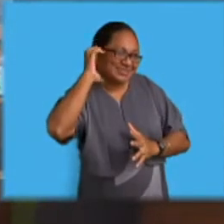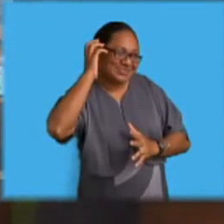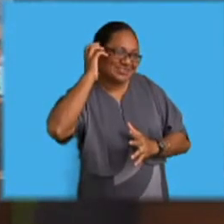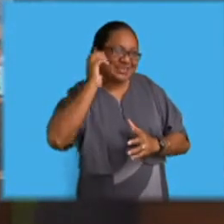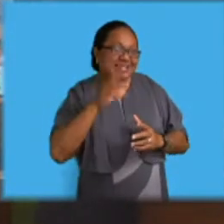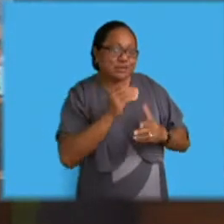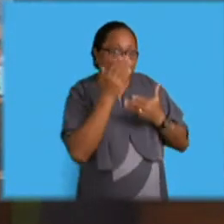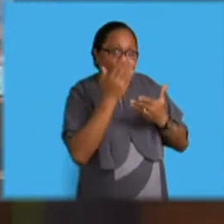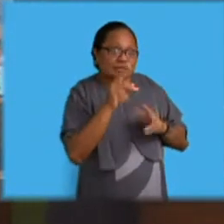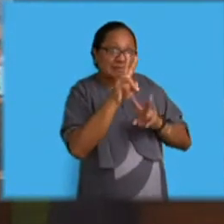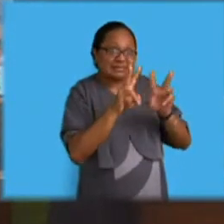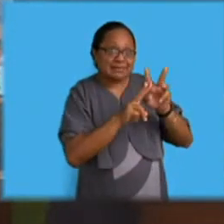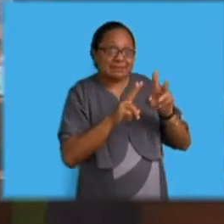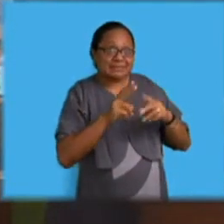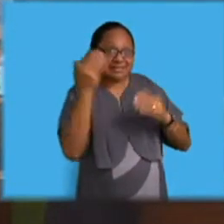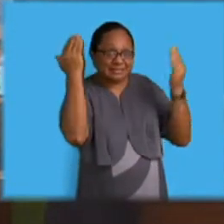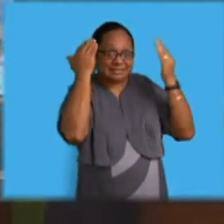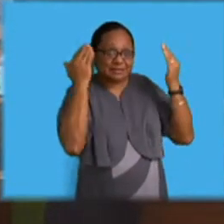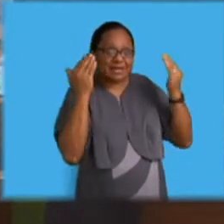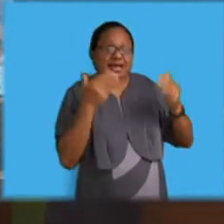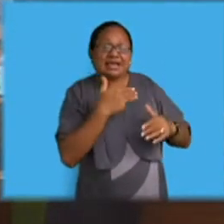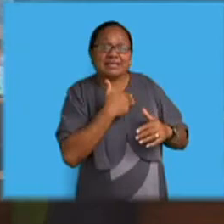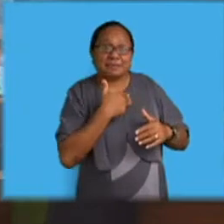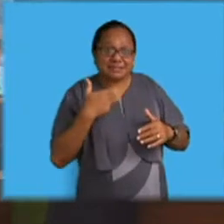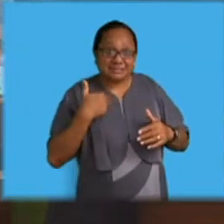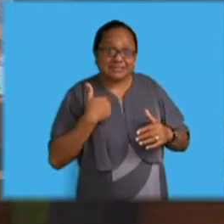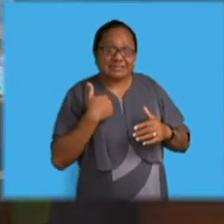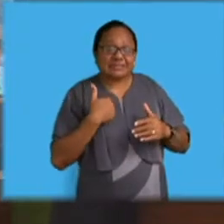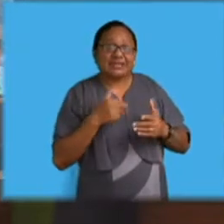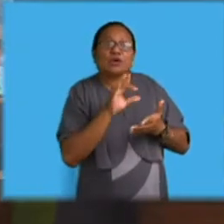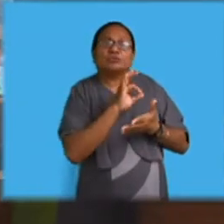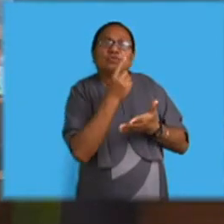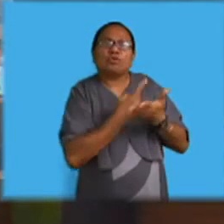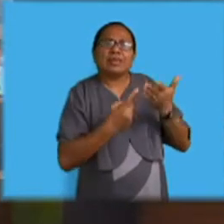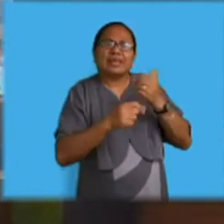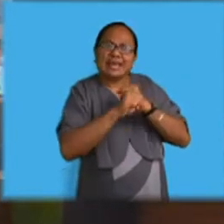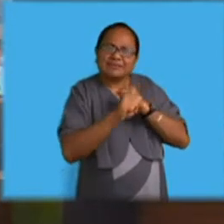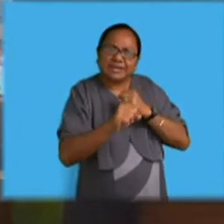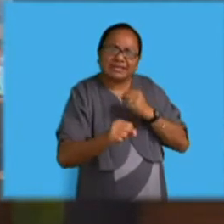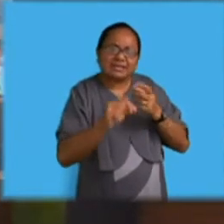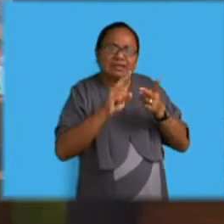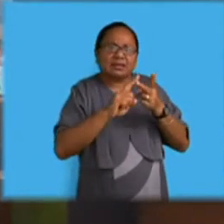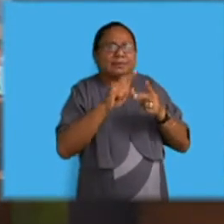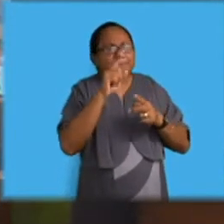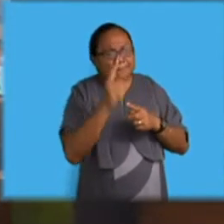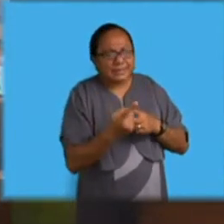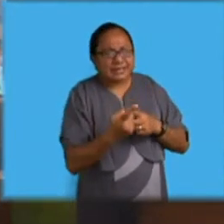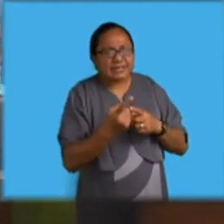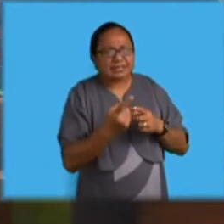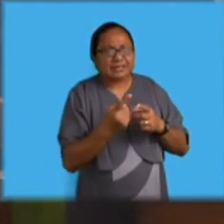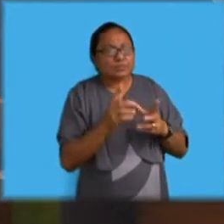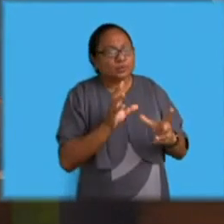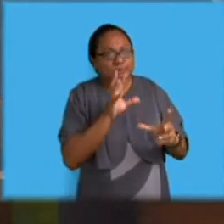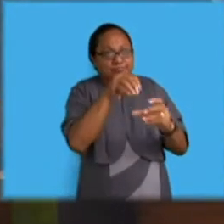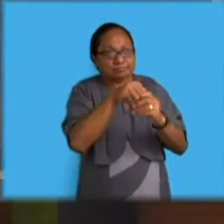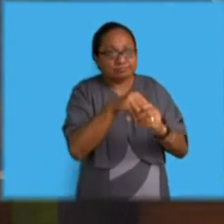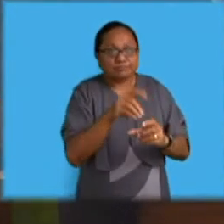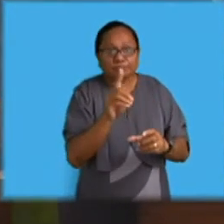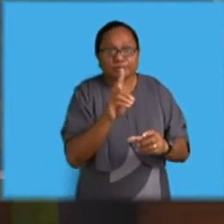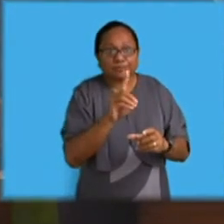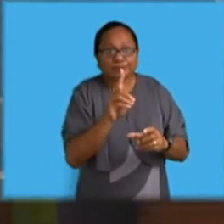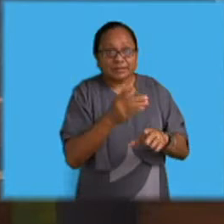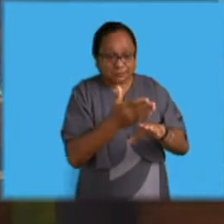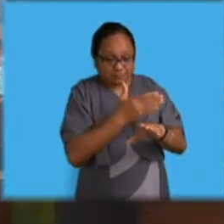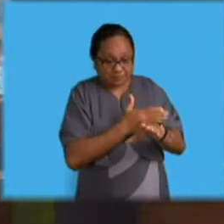Deputy Speaker, the Ministry is not only advocating for, but also actively immerses itself into the pre, during and